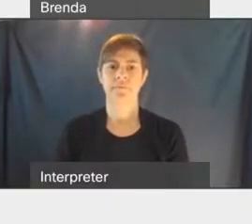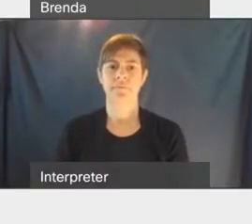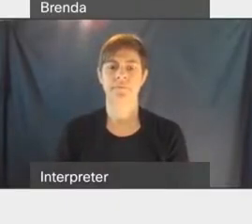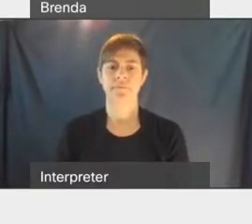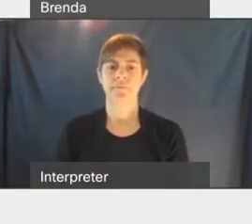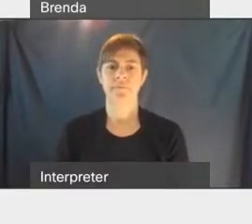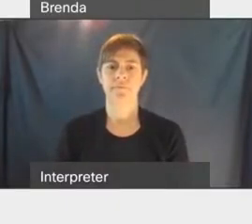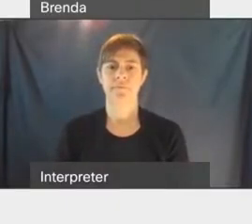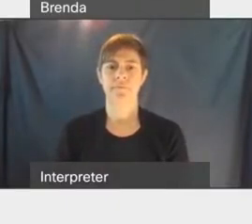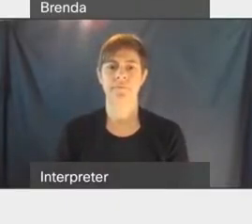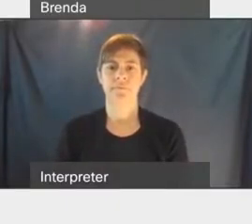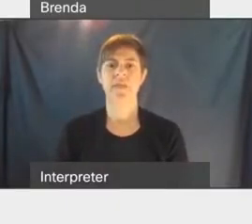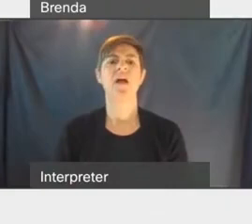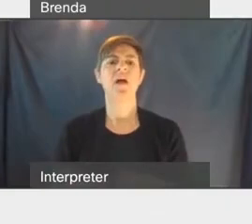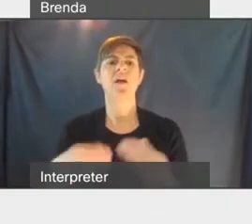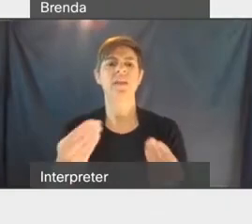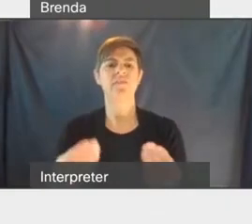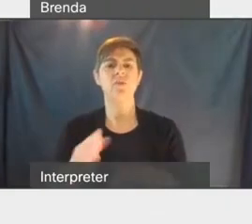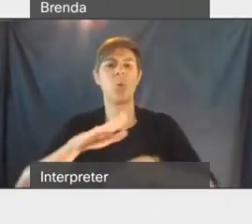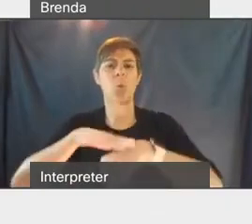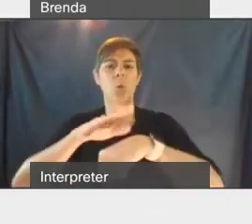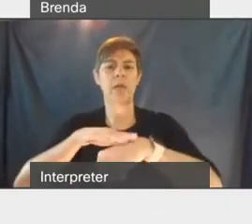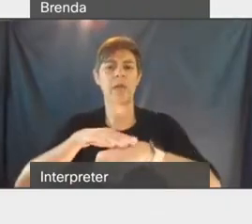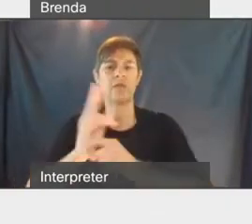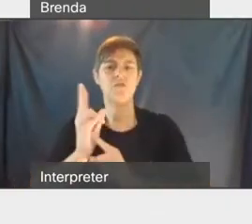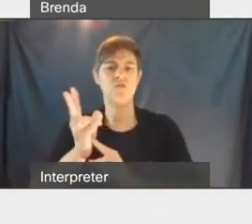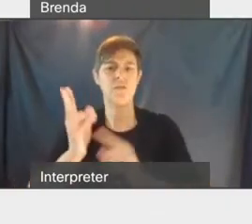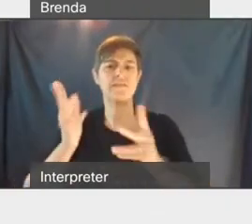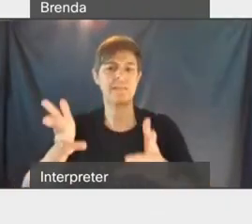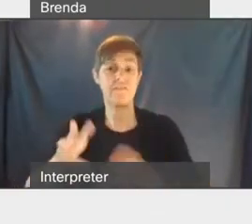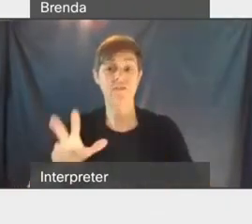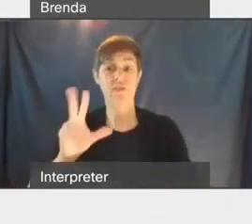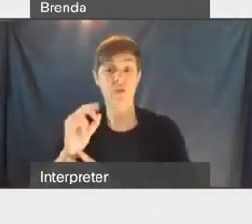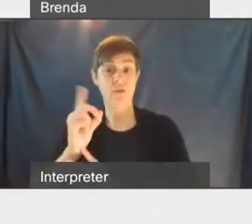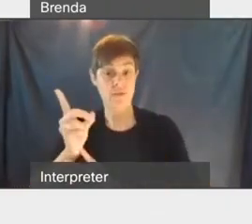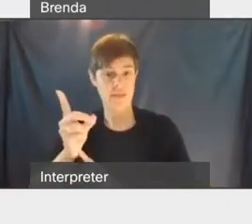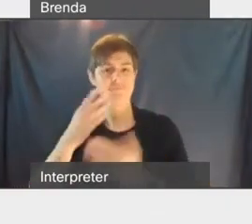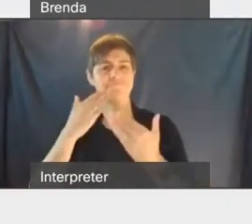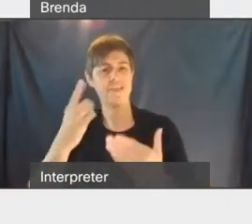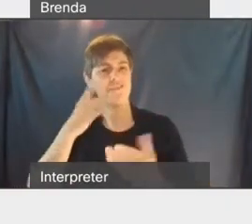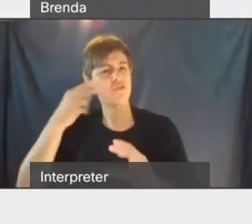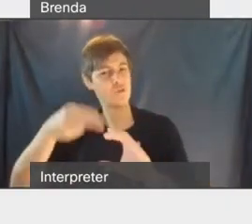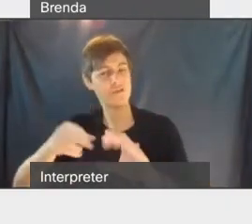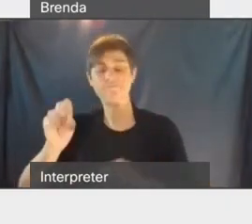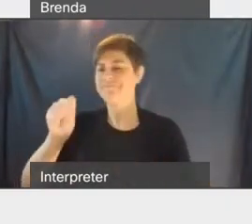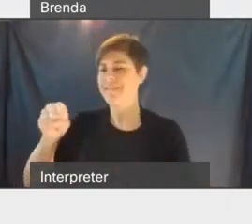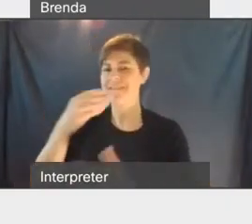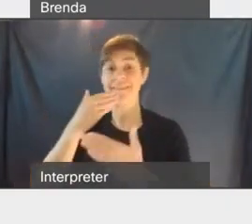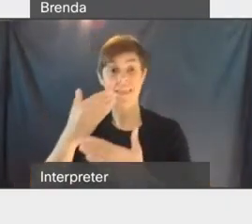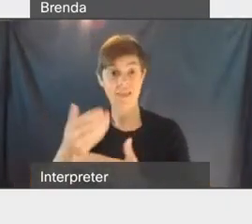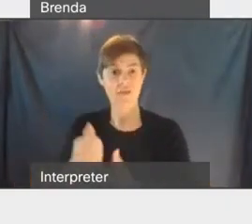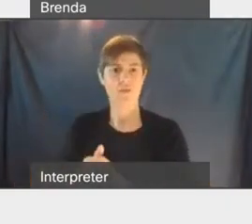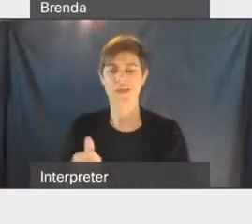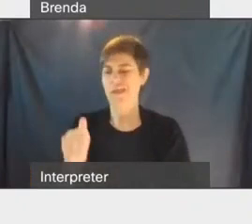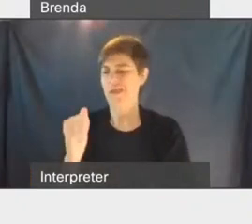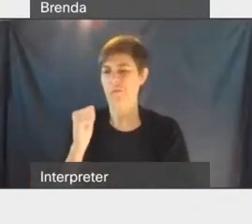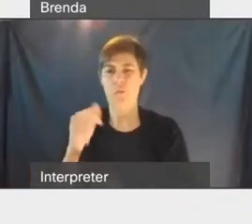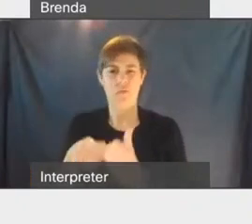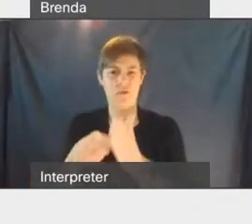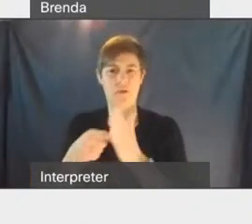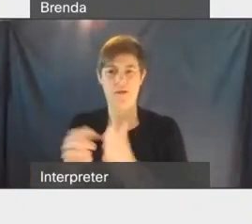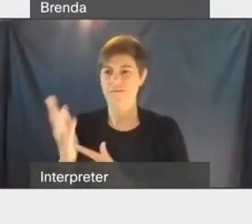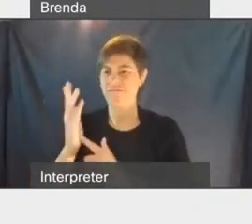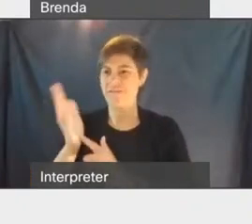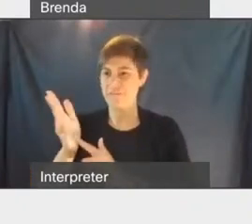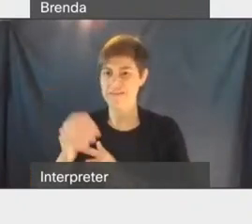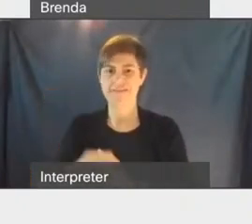Give you a warning when you have 2 minutes to go, 30 seconds to go. Thank you for being here. Yes, thank you. It won't take that long, so I